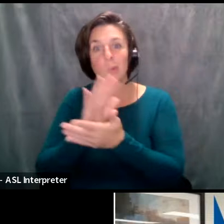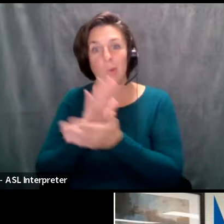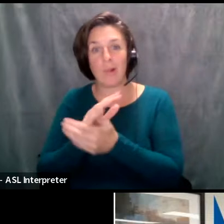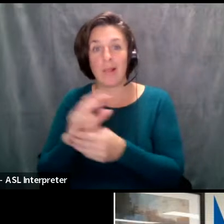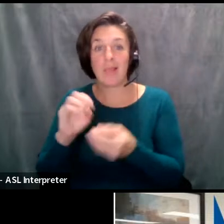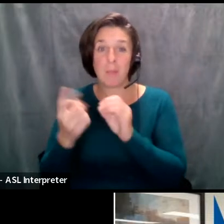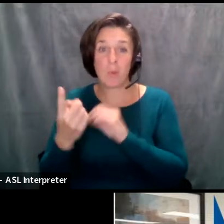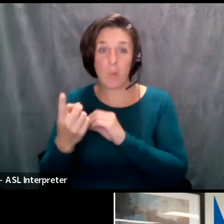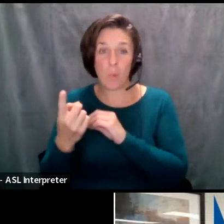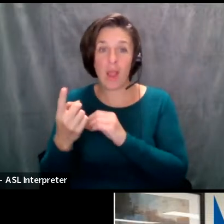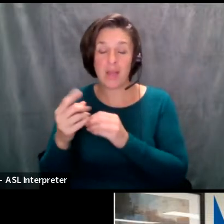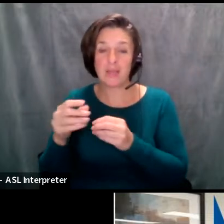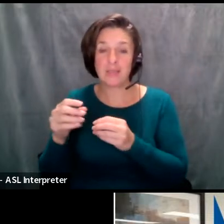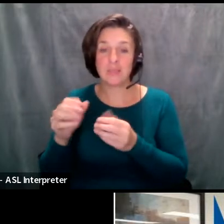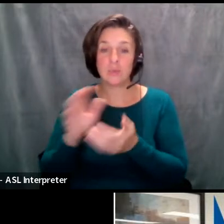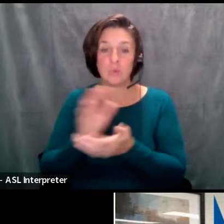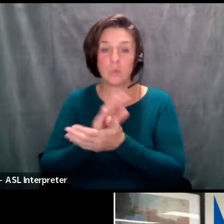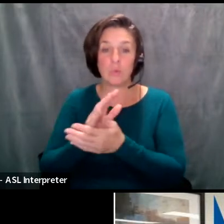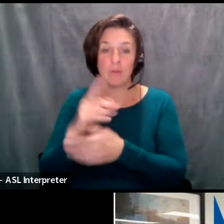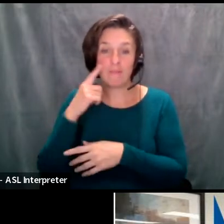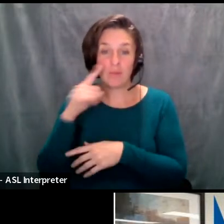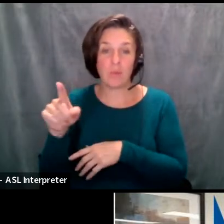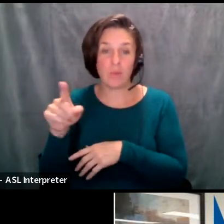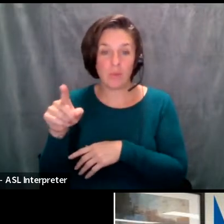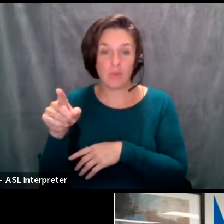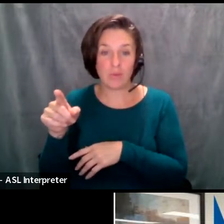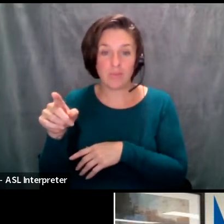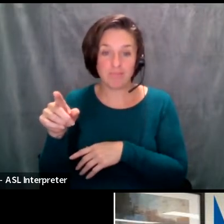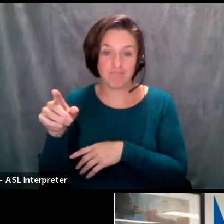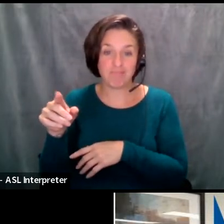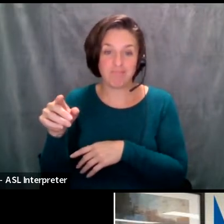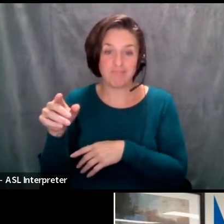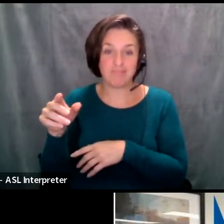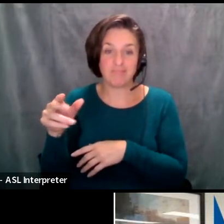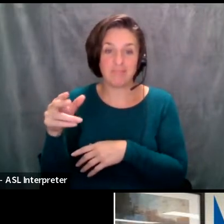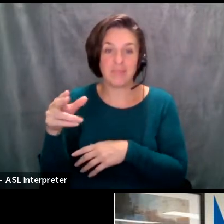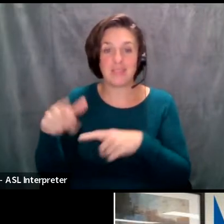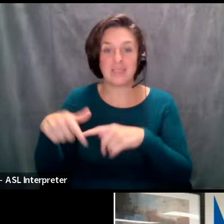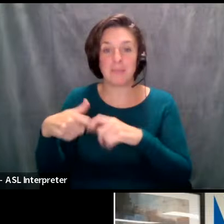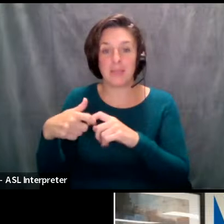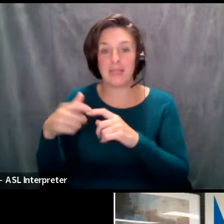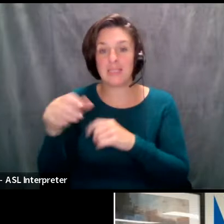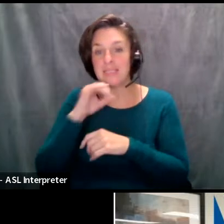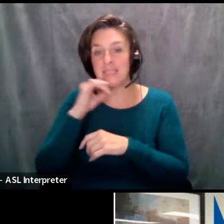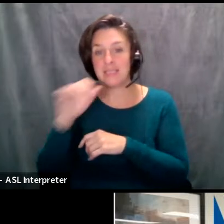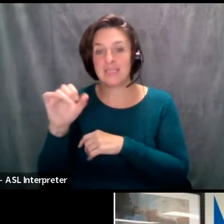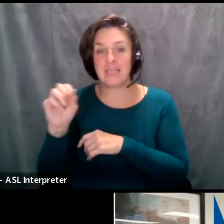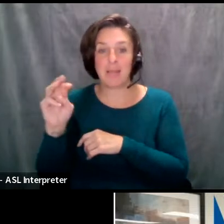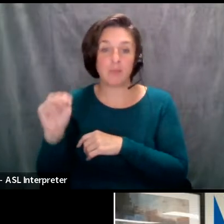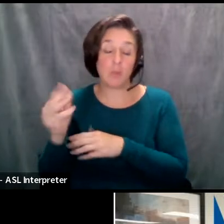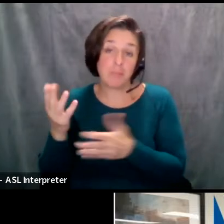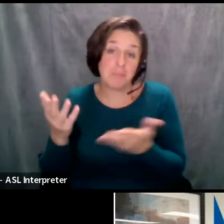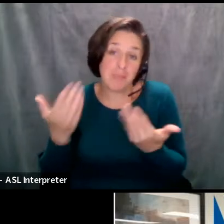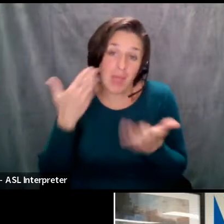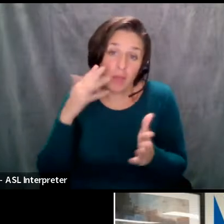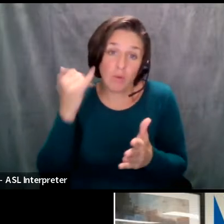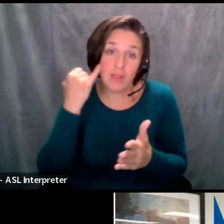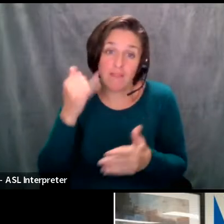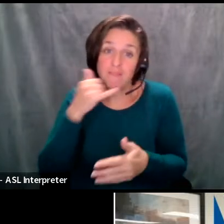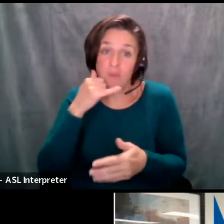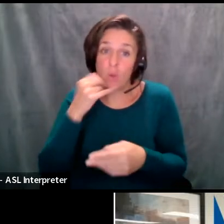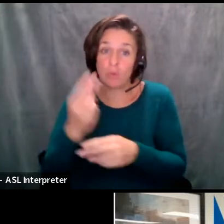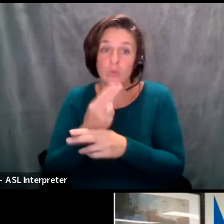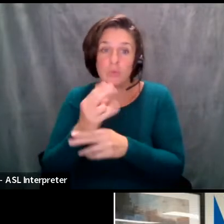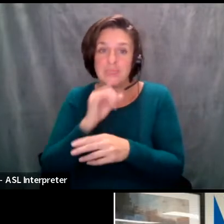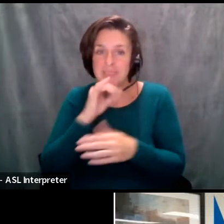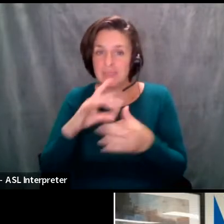High School with Yonkers. So, Okay, so I don't know if phone use can have a correlation. that was my